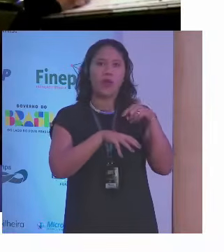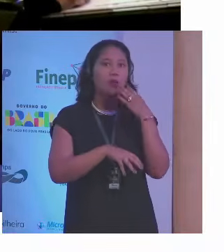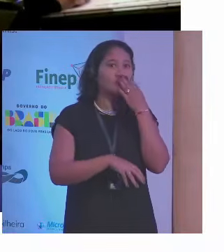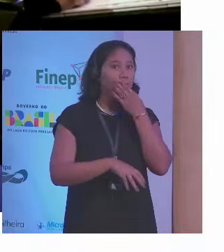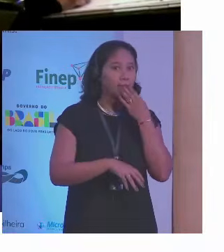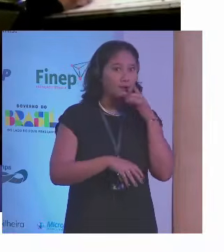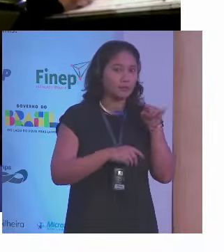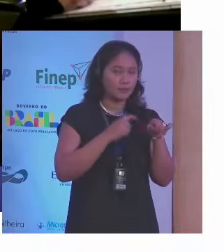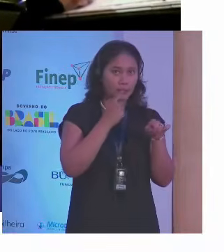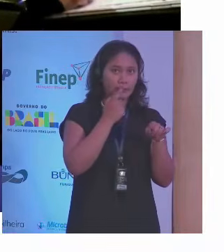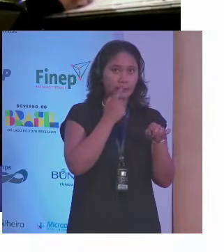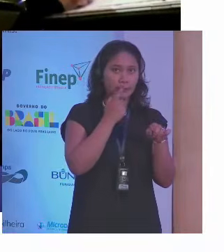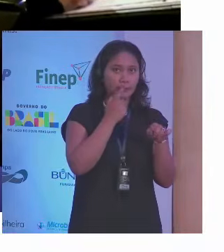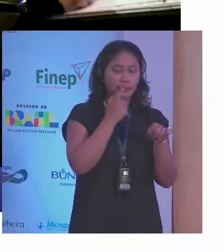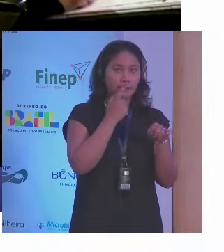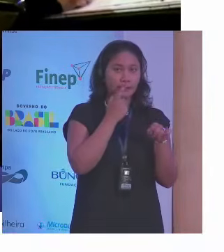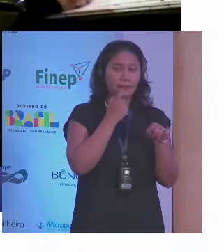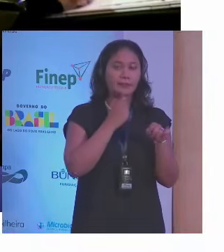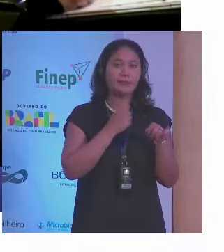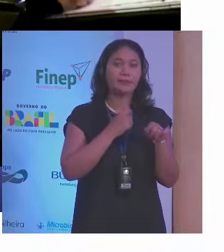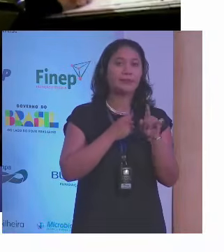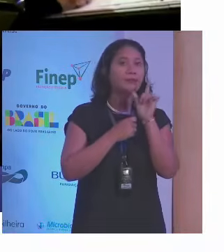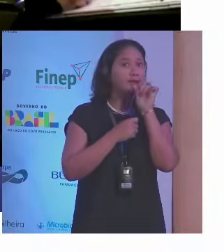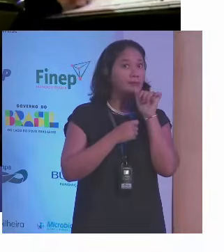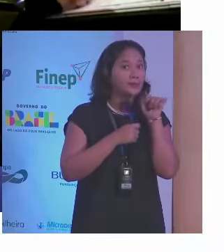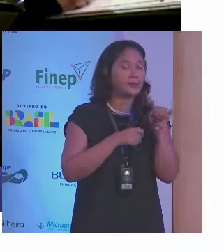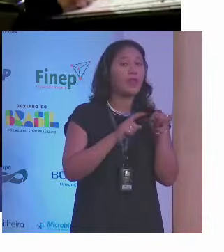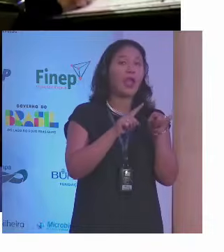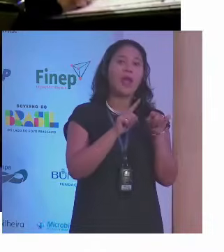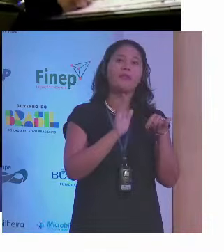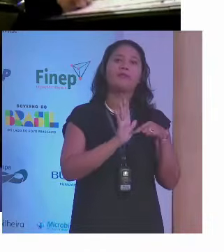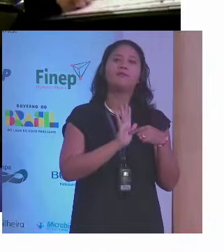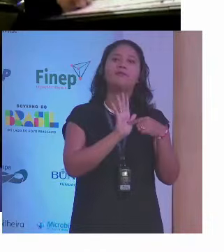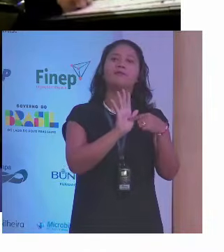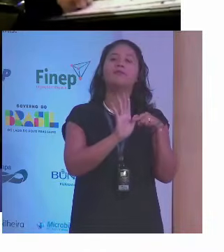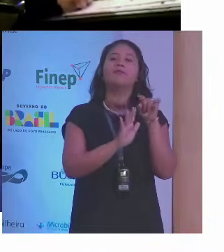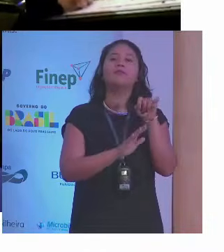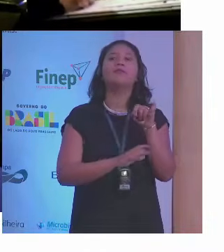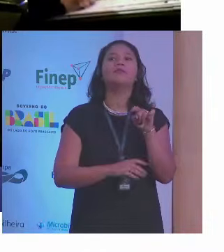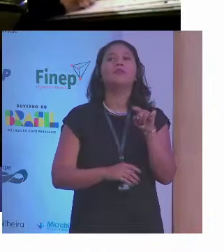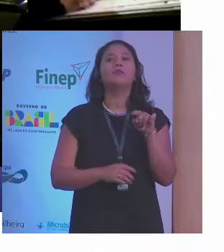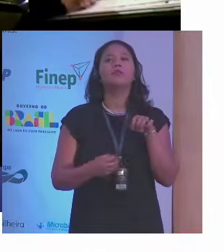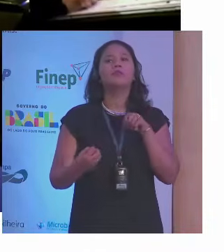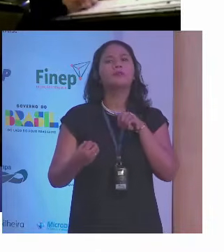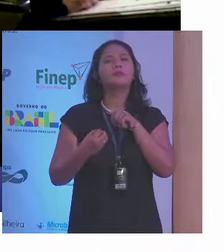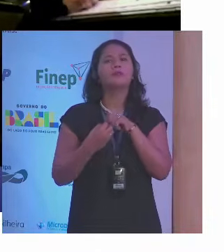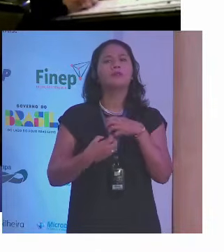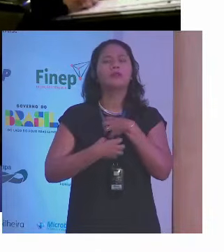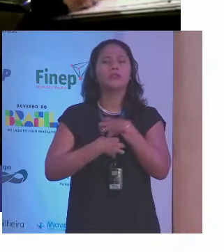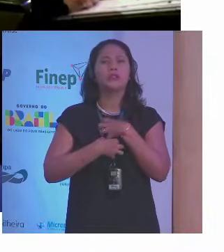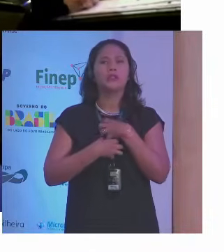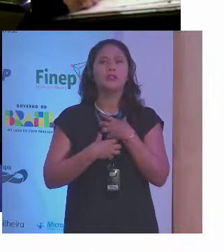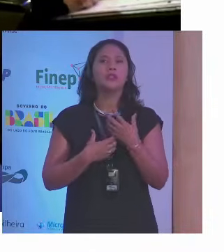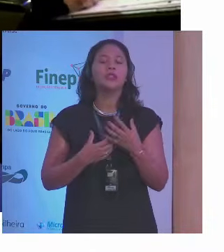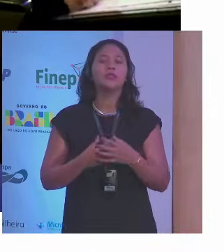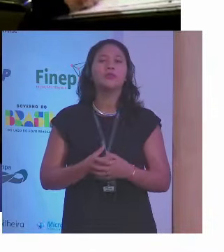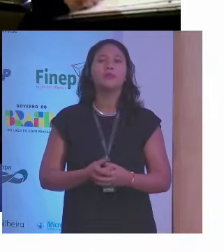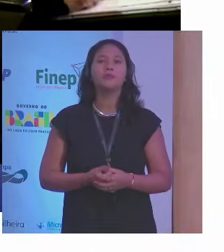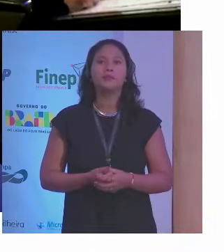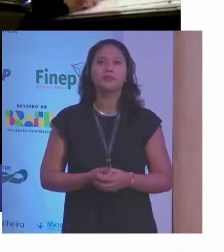south is an indicator of how close we are for